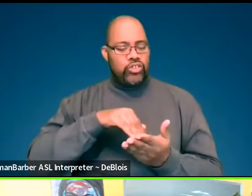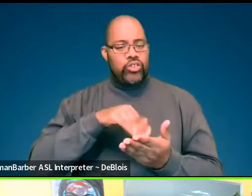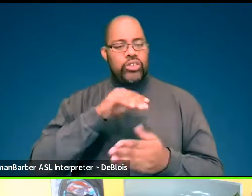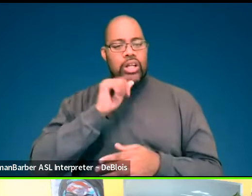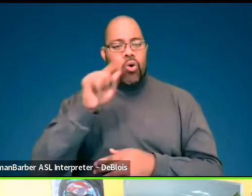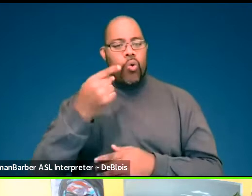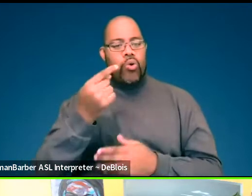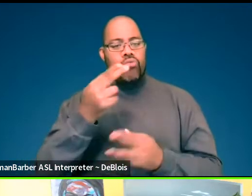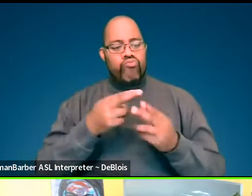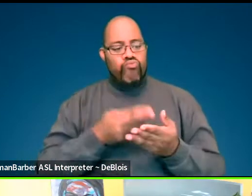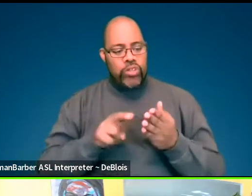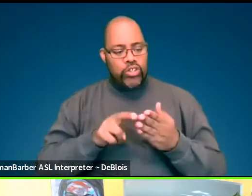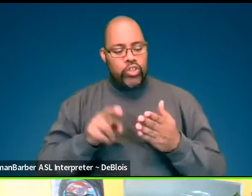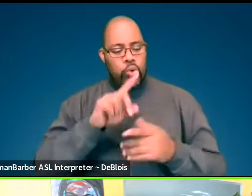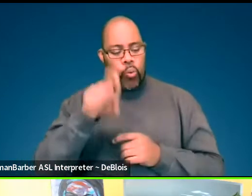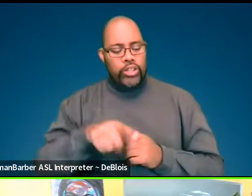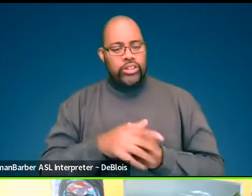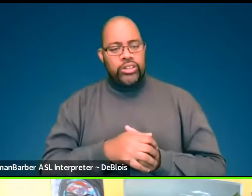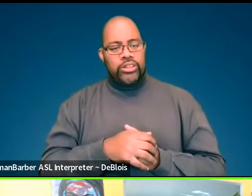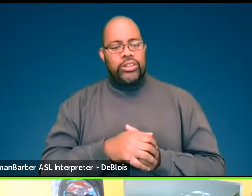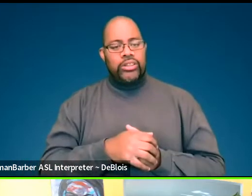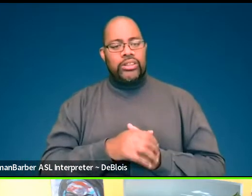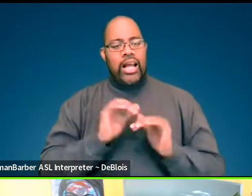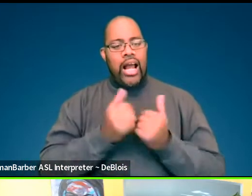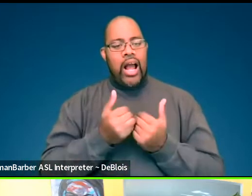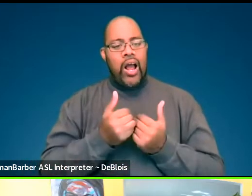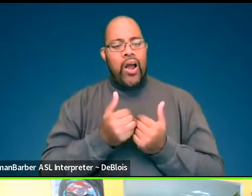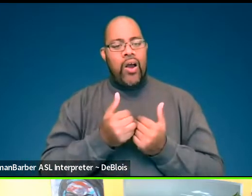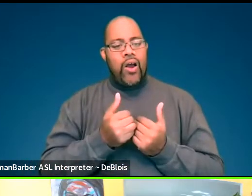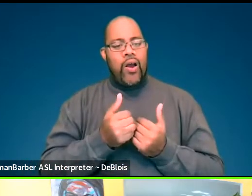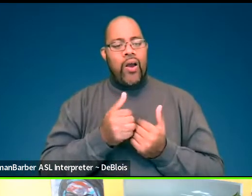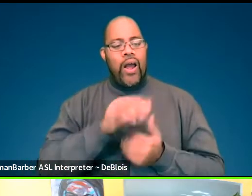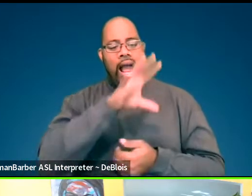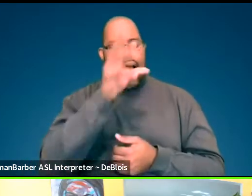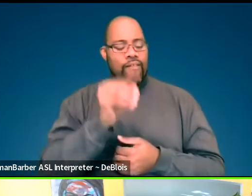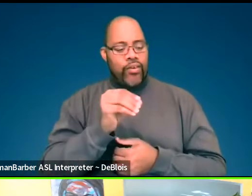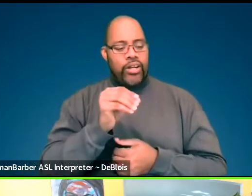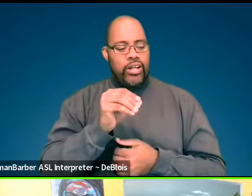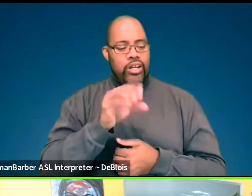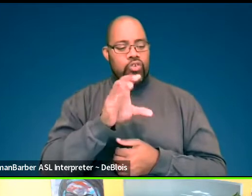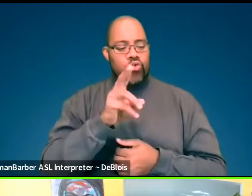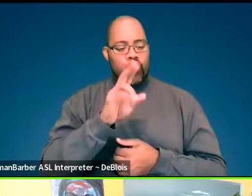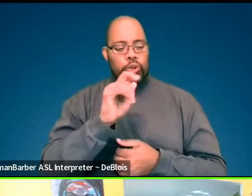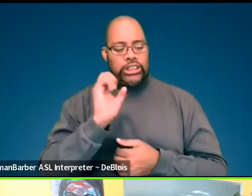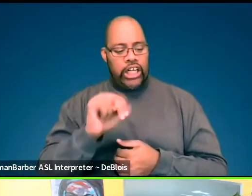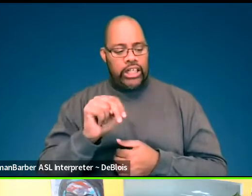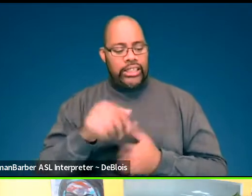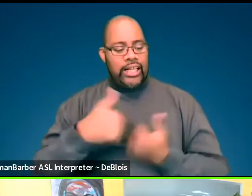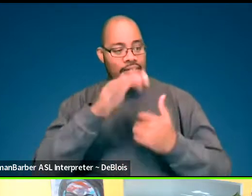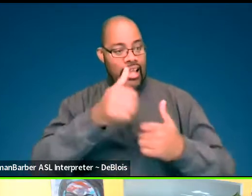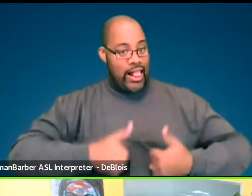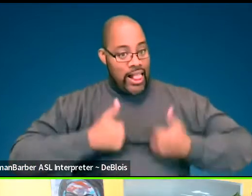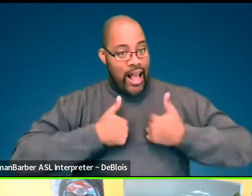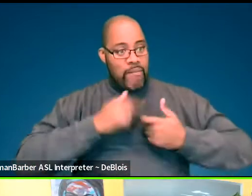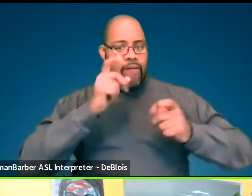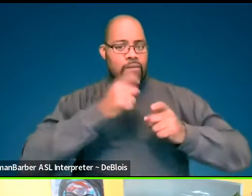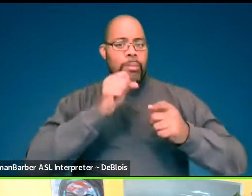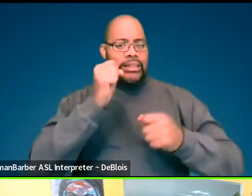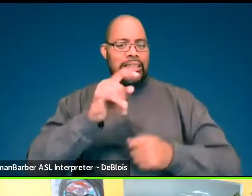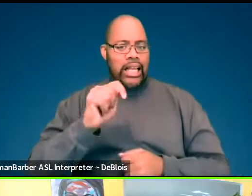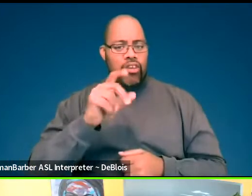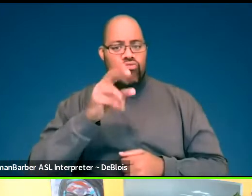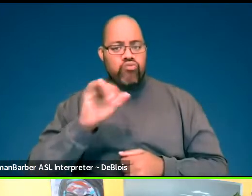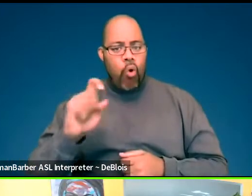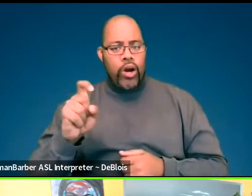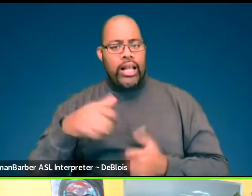like research questions around, you know, how Afro-Peruvians live their daily lives